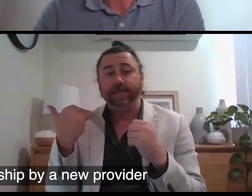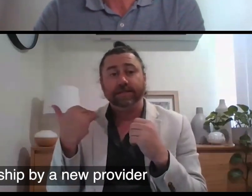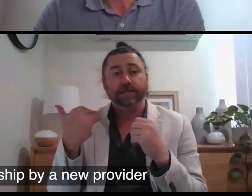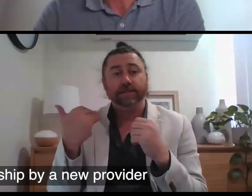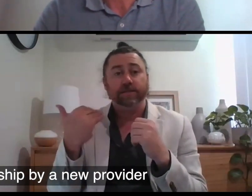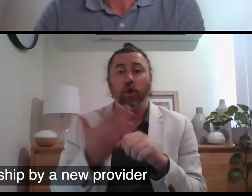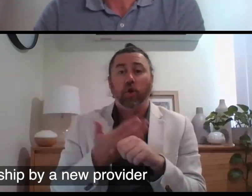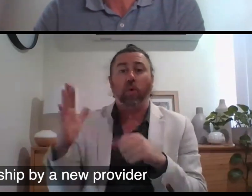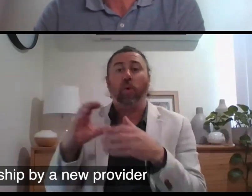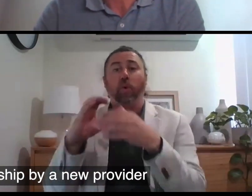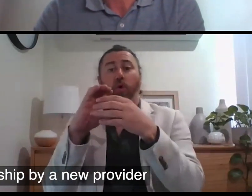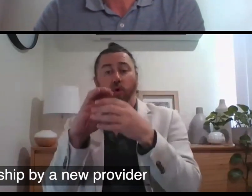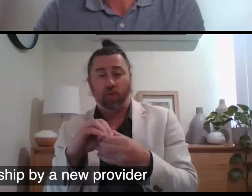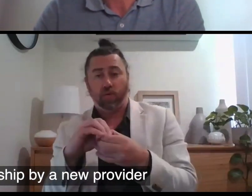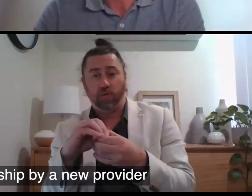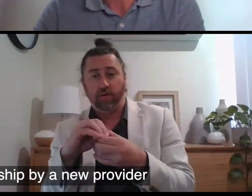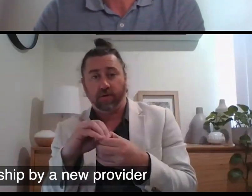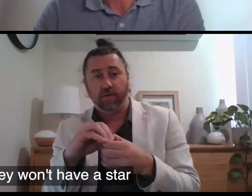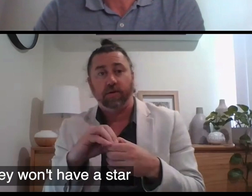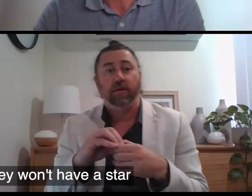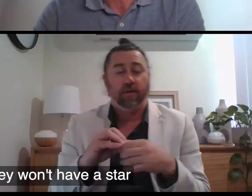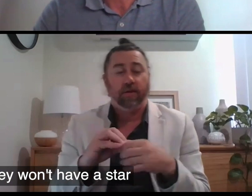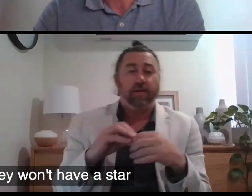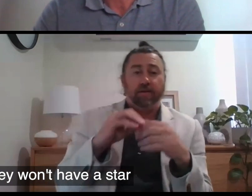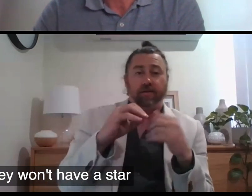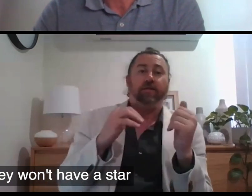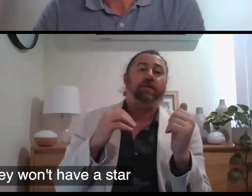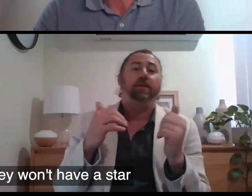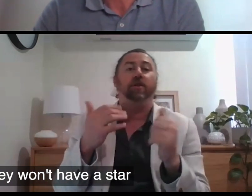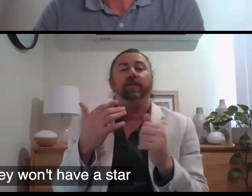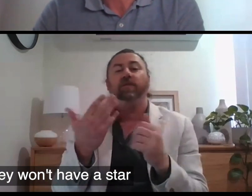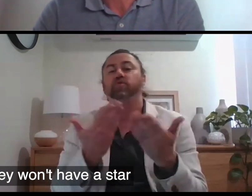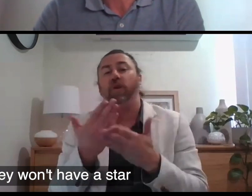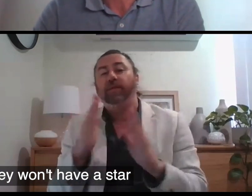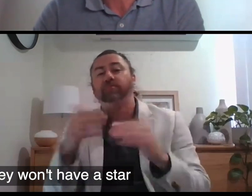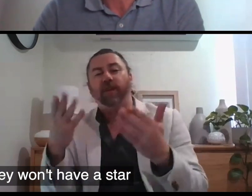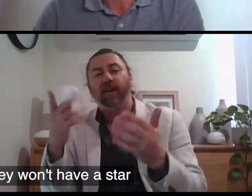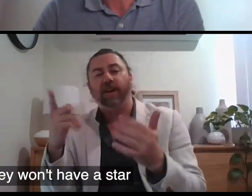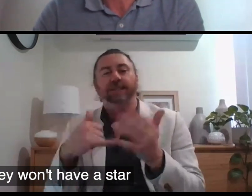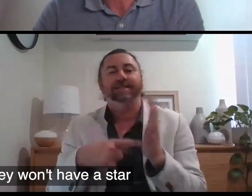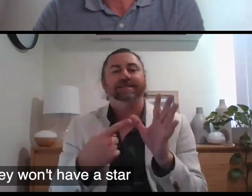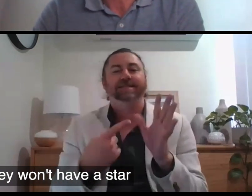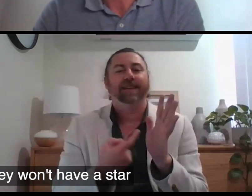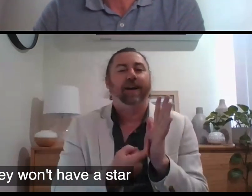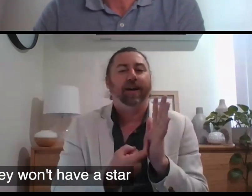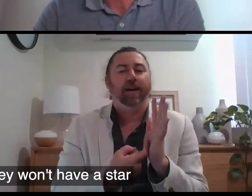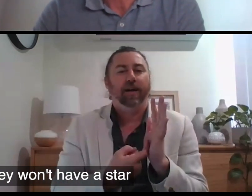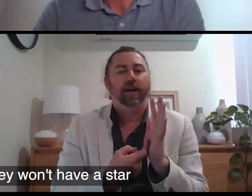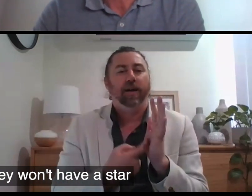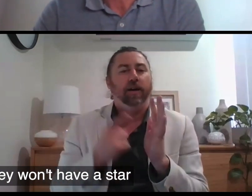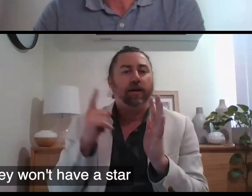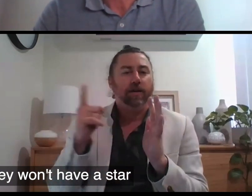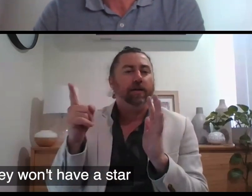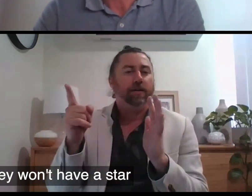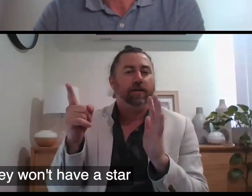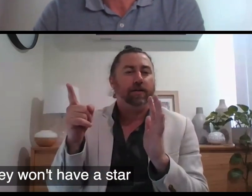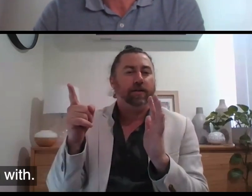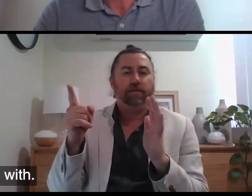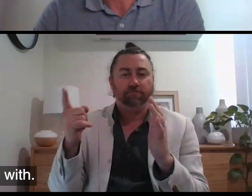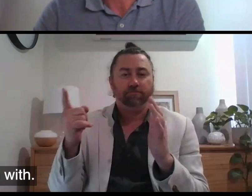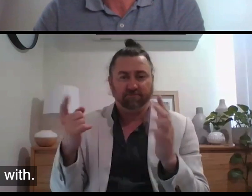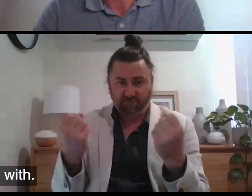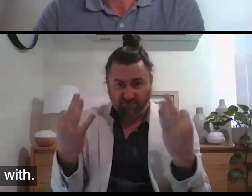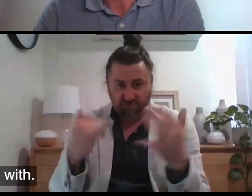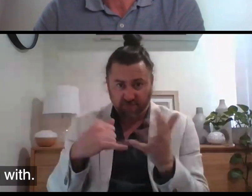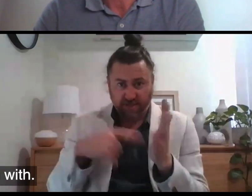by new ownership, by a new approved provider, their star ratings they won't have a